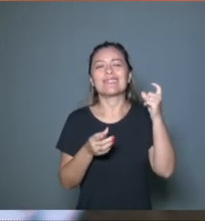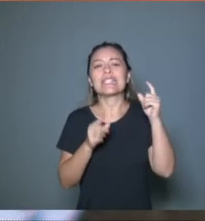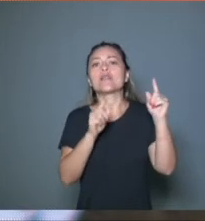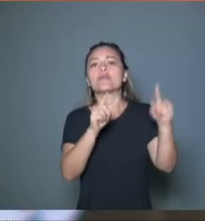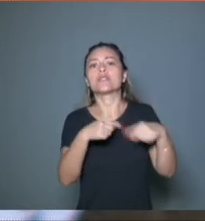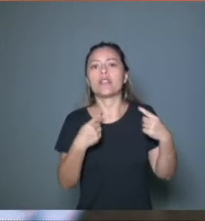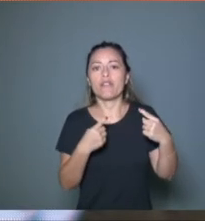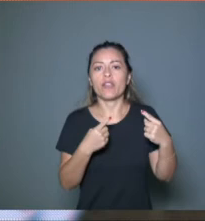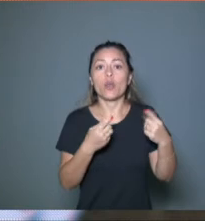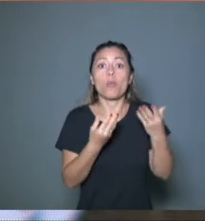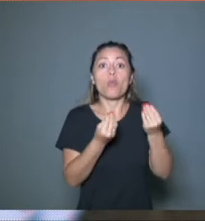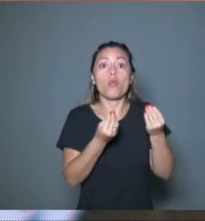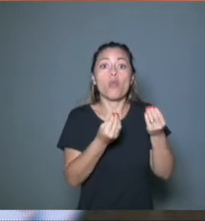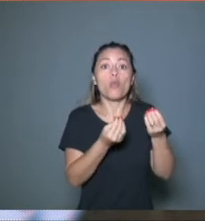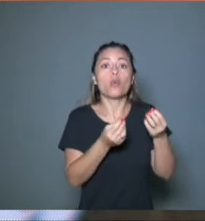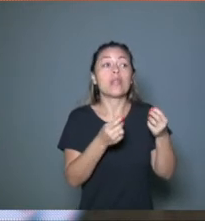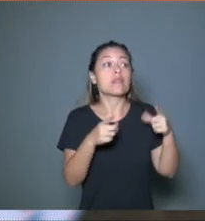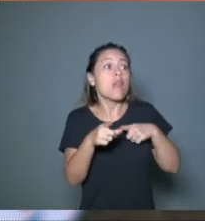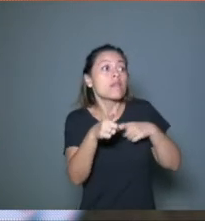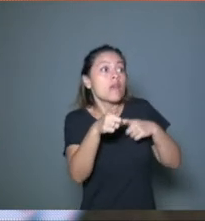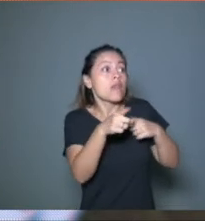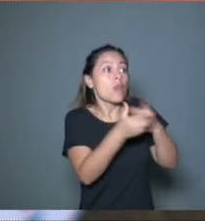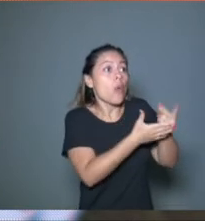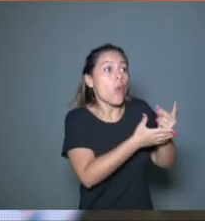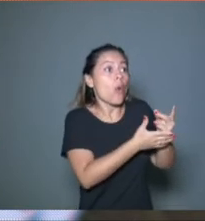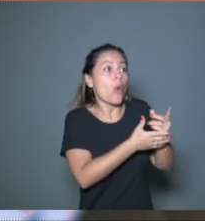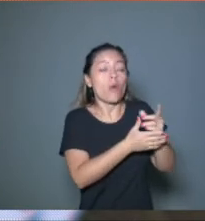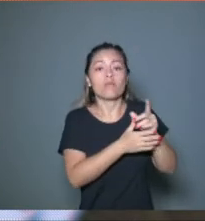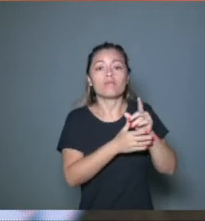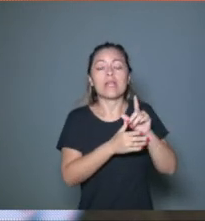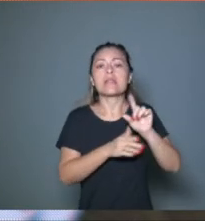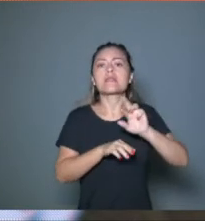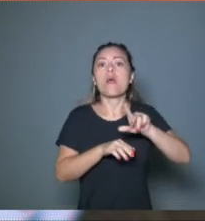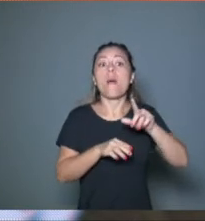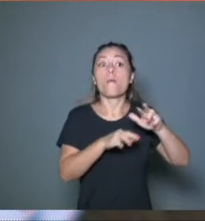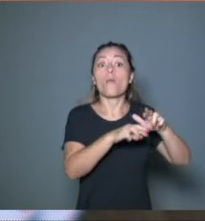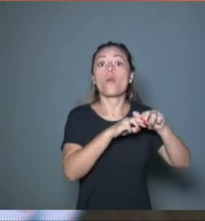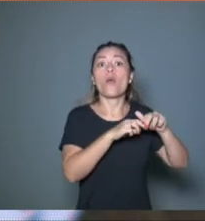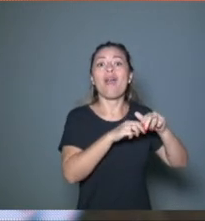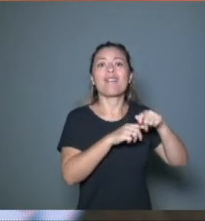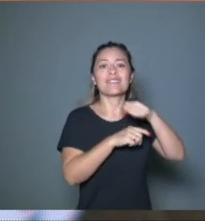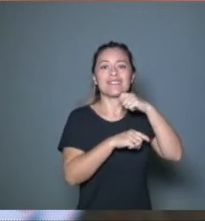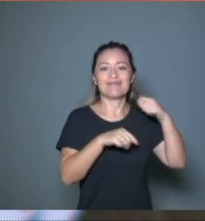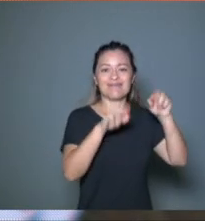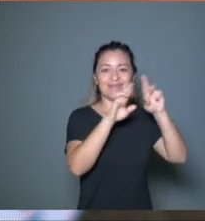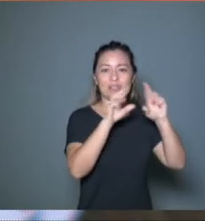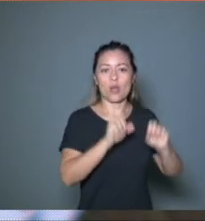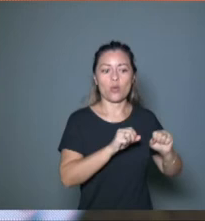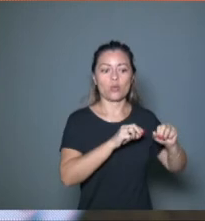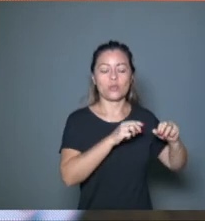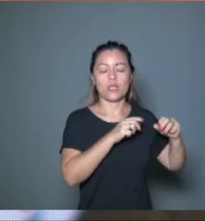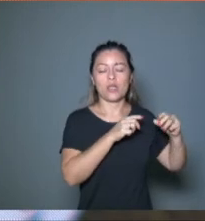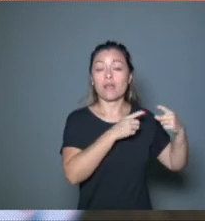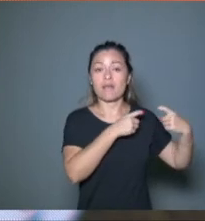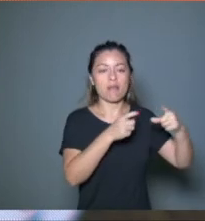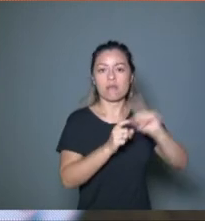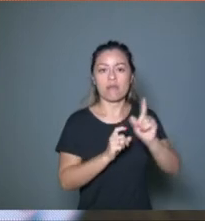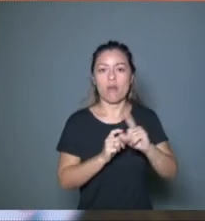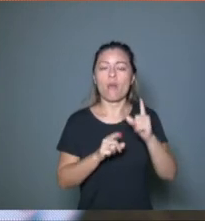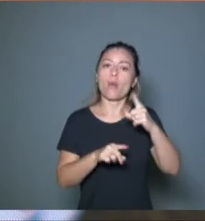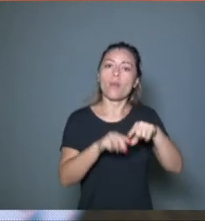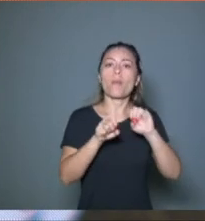Well, the supply is also challenging because of the pandemic and not of the war now.